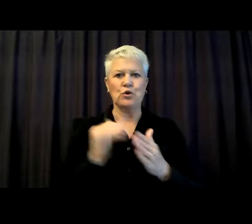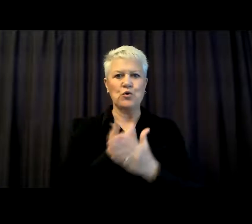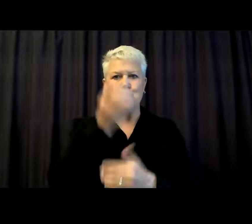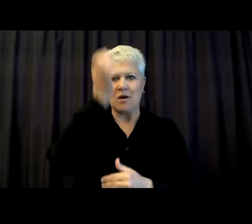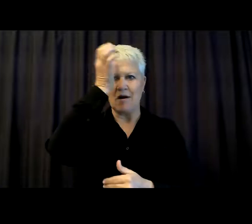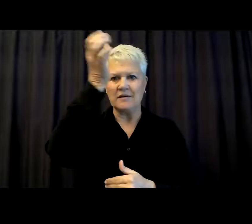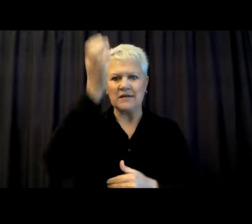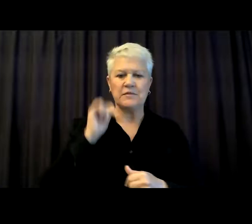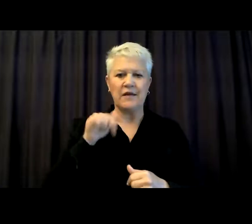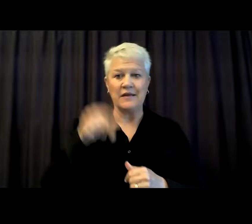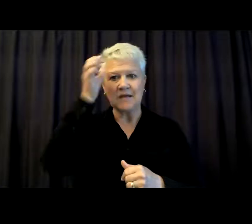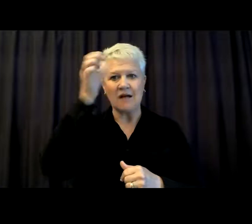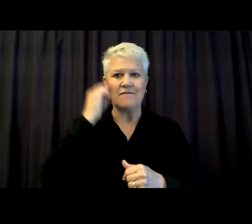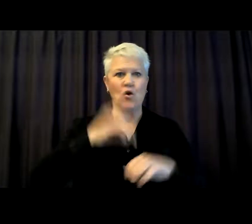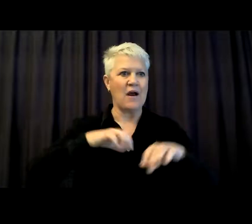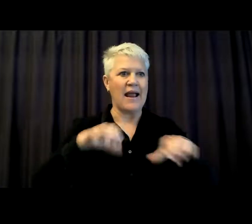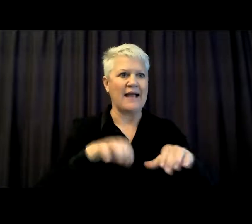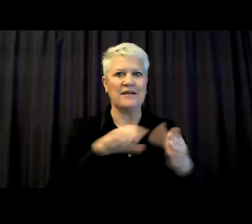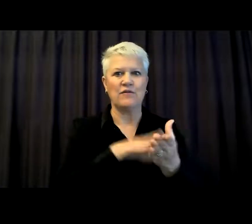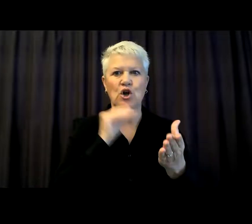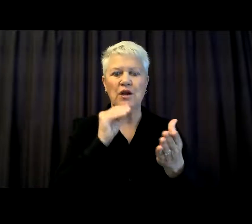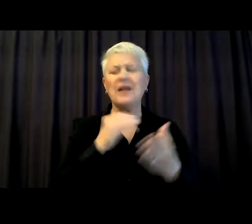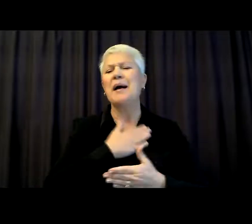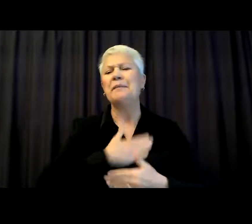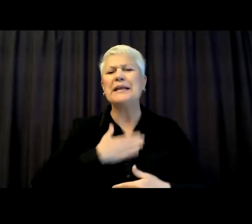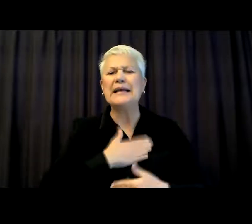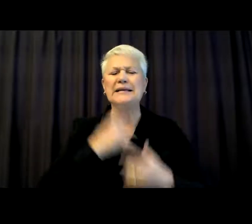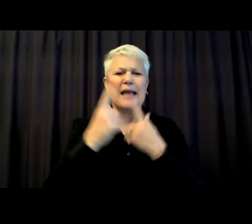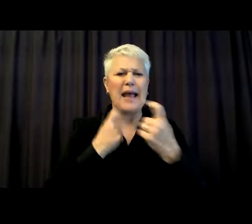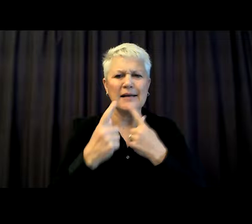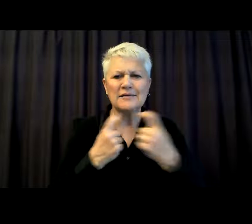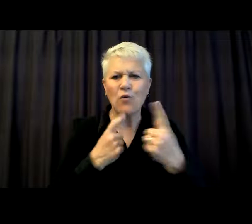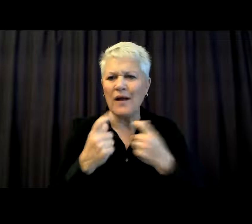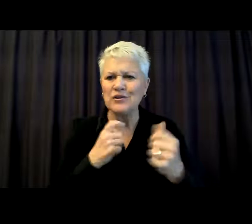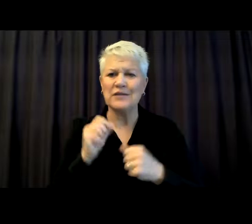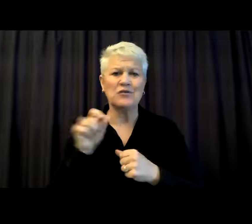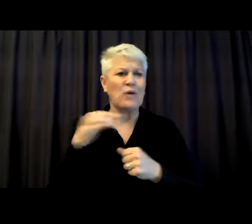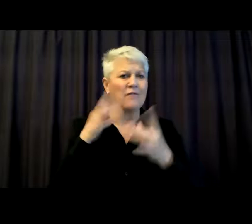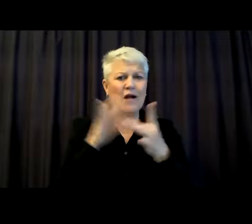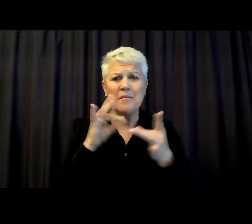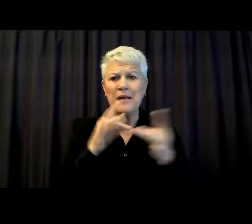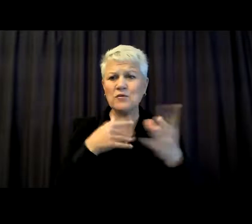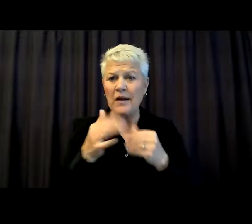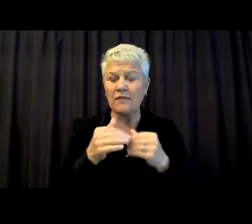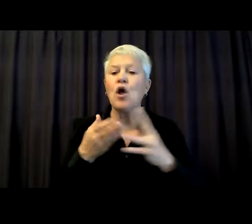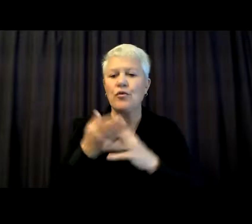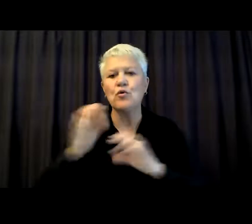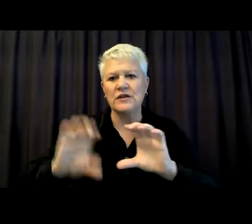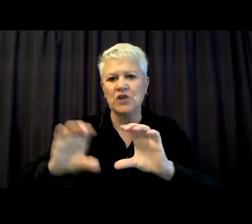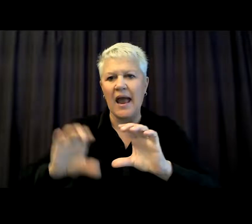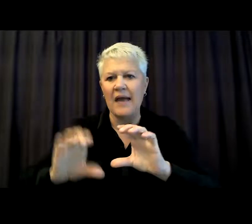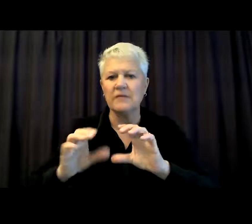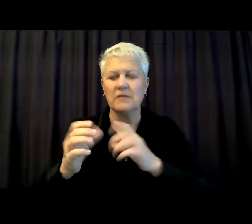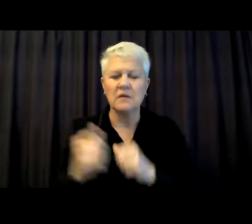the concept of active learning. Please ask questions that you have, comments, whatever, through the chat feature. And